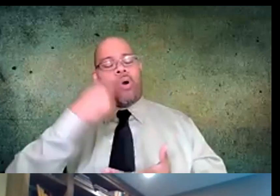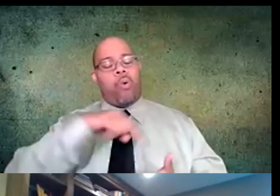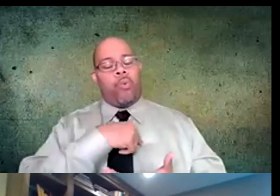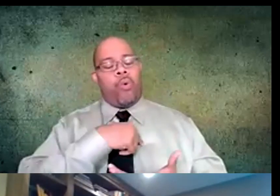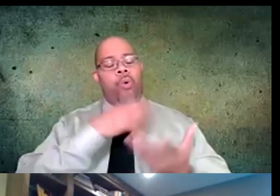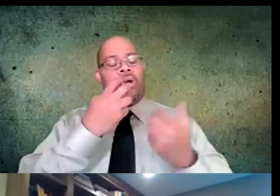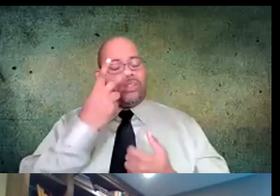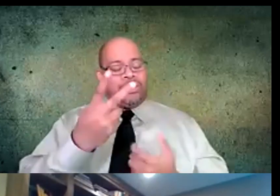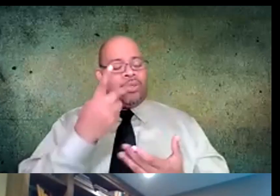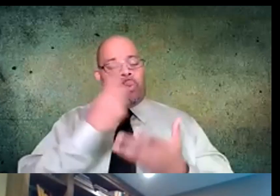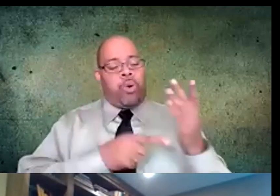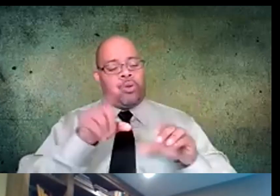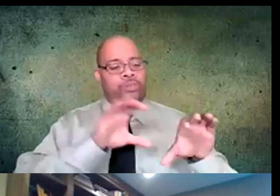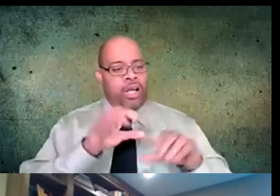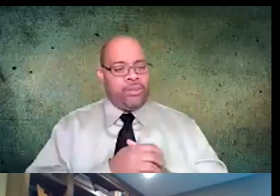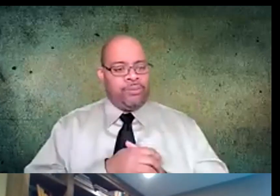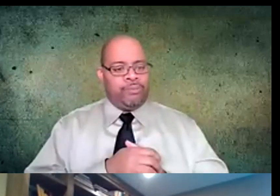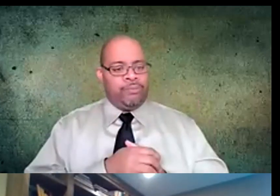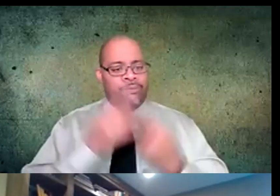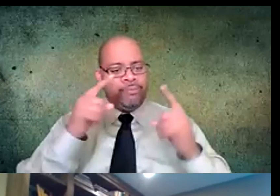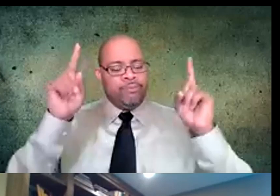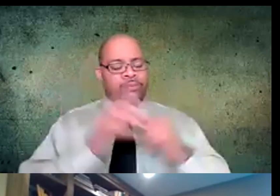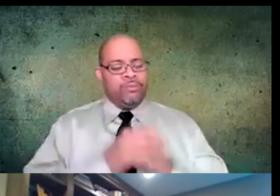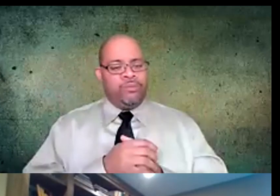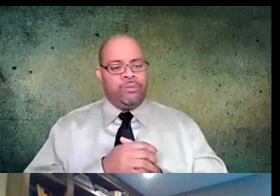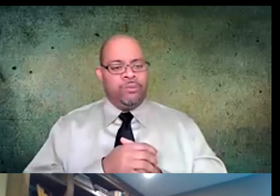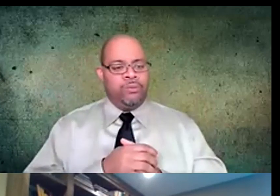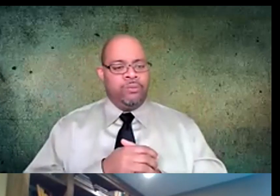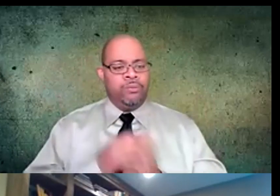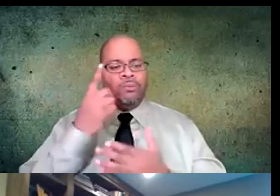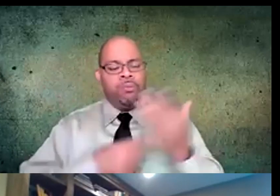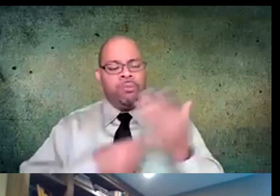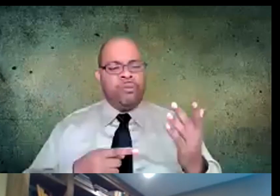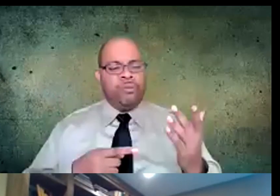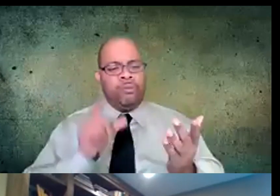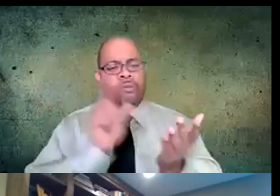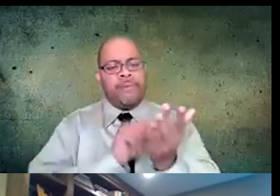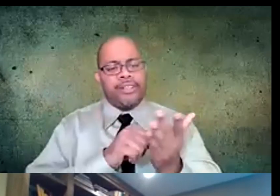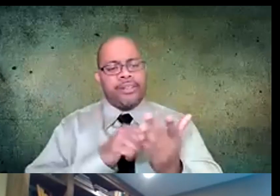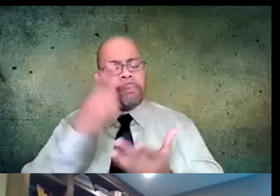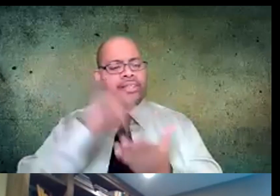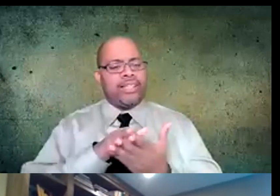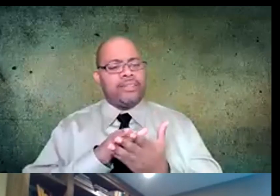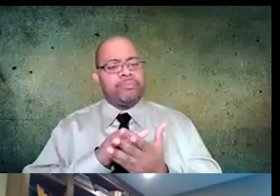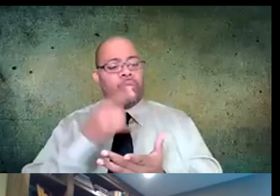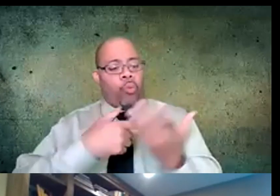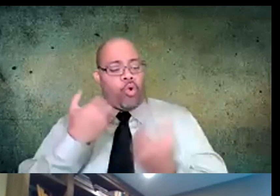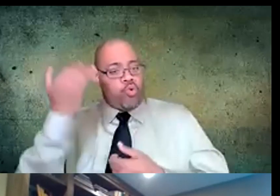see what have you published and you know, what's the publication, because essentially we want to